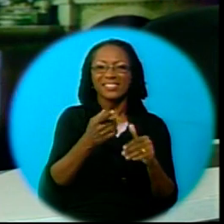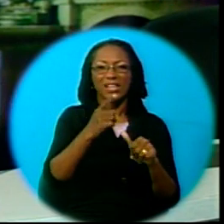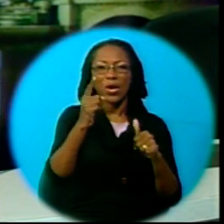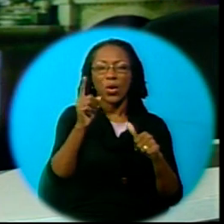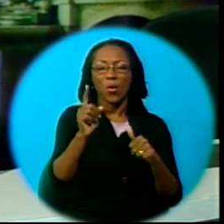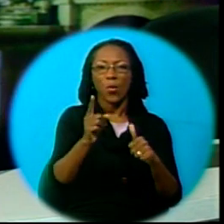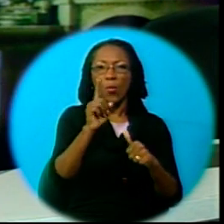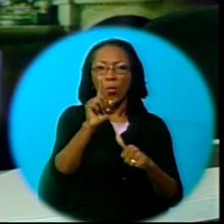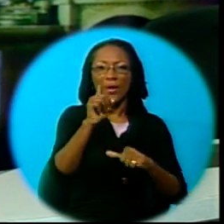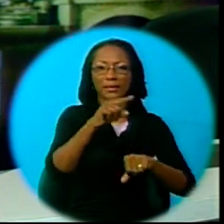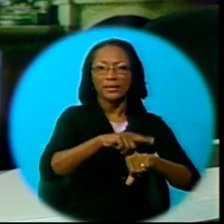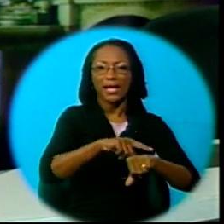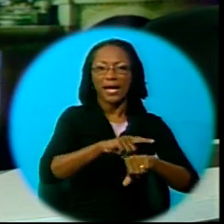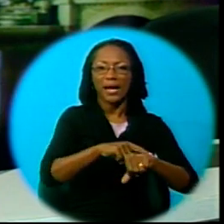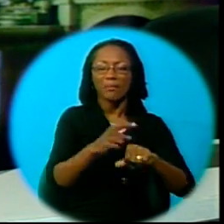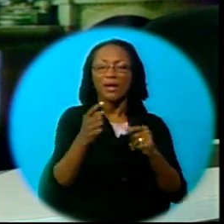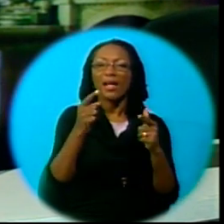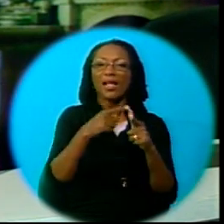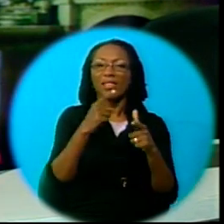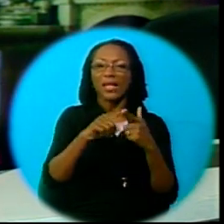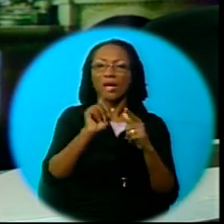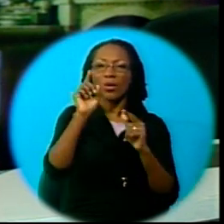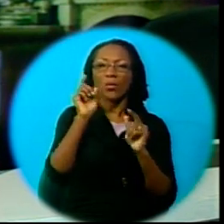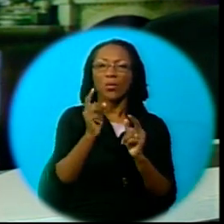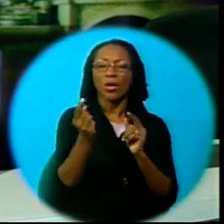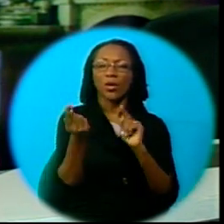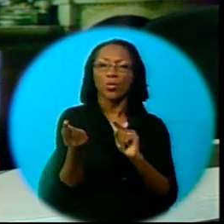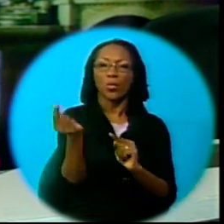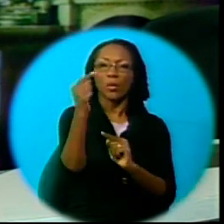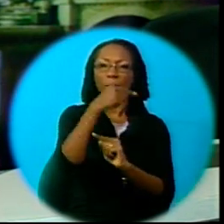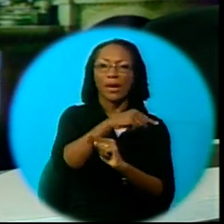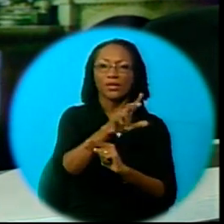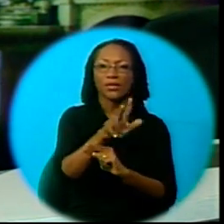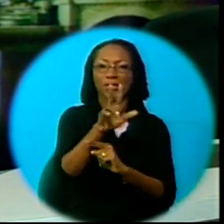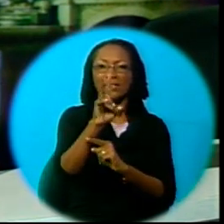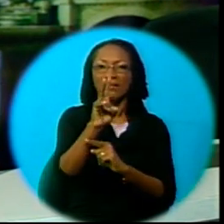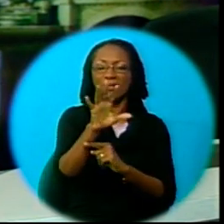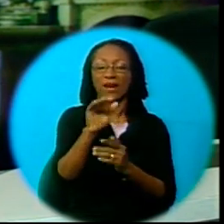is won, the starting figure will go back to $375,000.